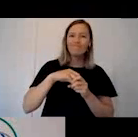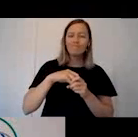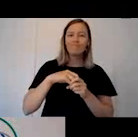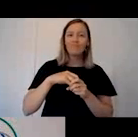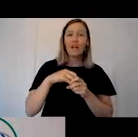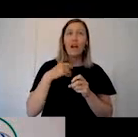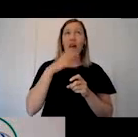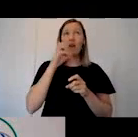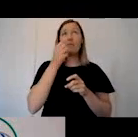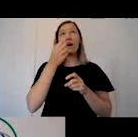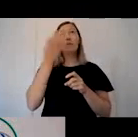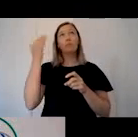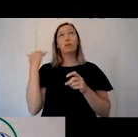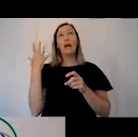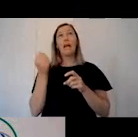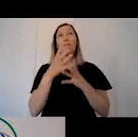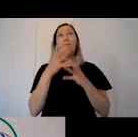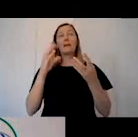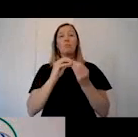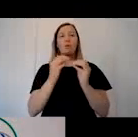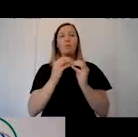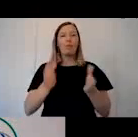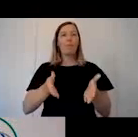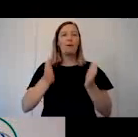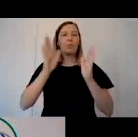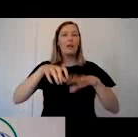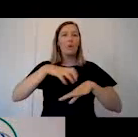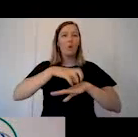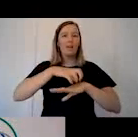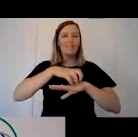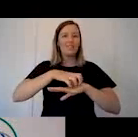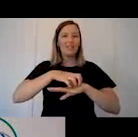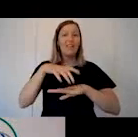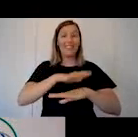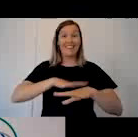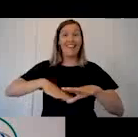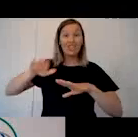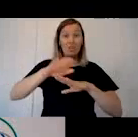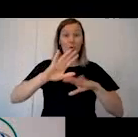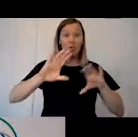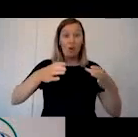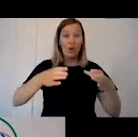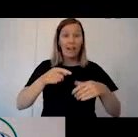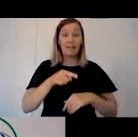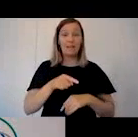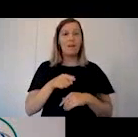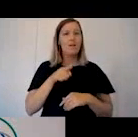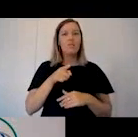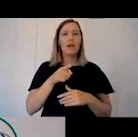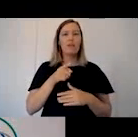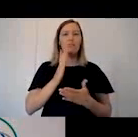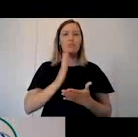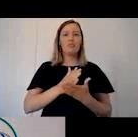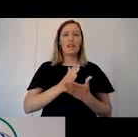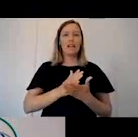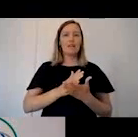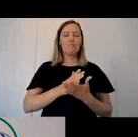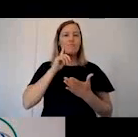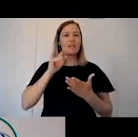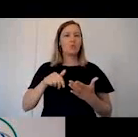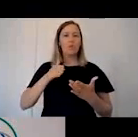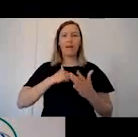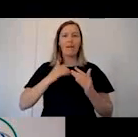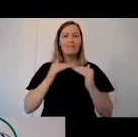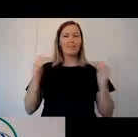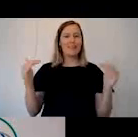problem with a building industry organisation, the national body in Australia, who were absolutely undermining our standards. And